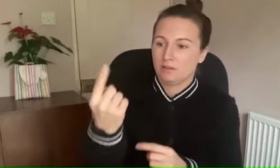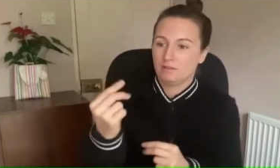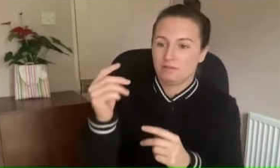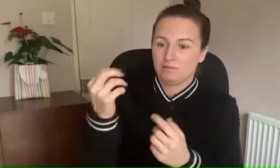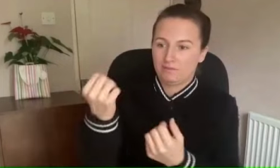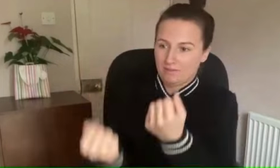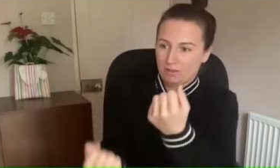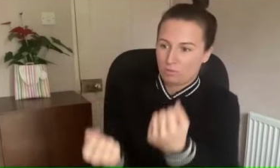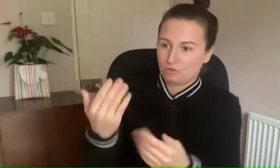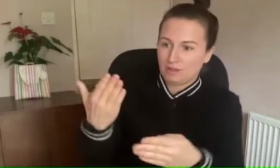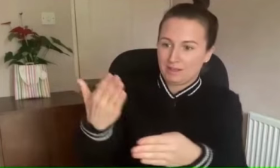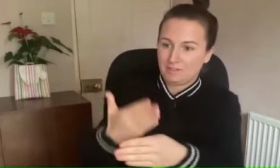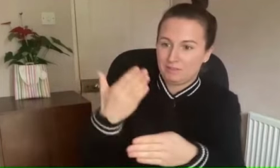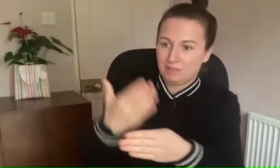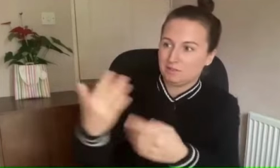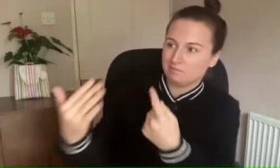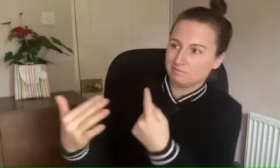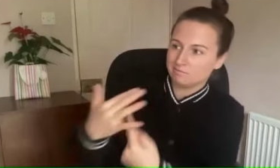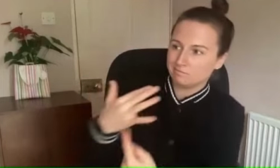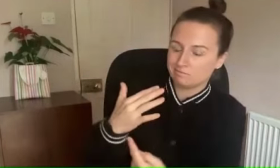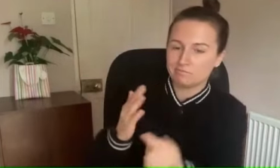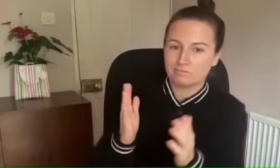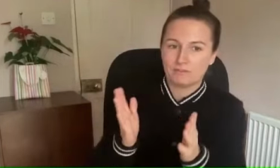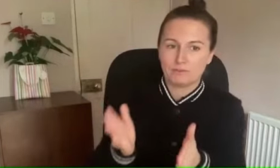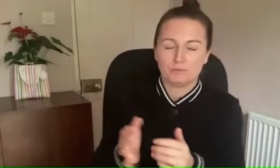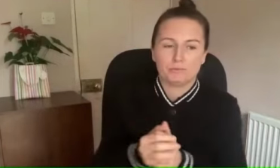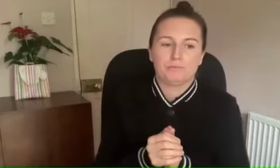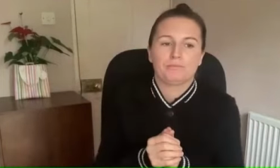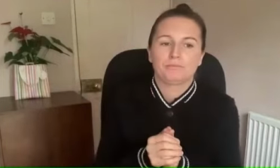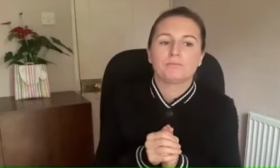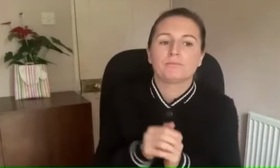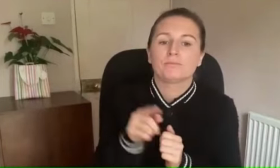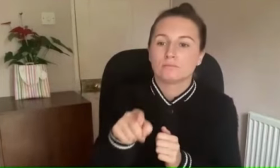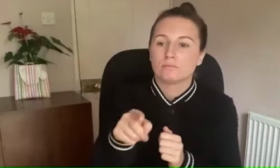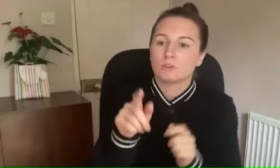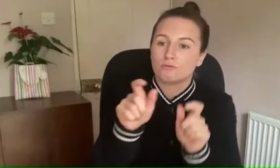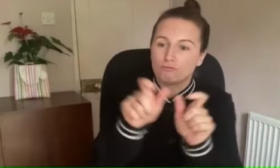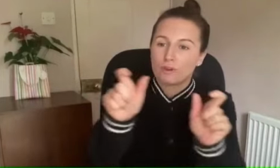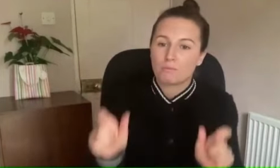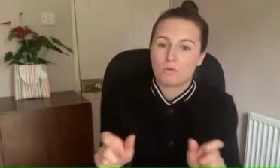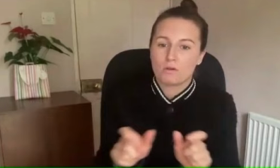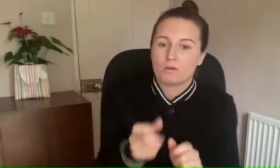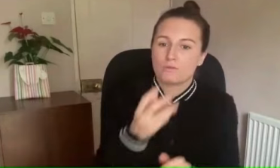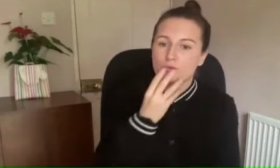learning you derive from needs analysis and self-evaluation activities.